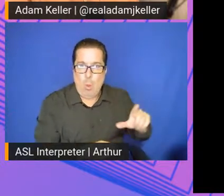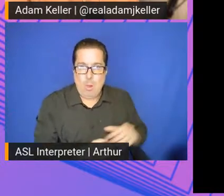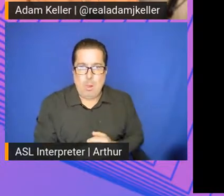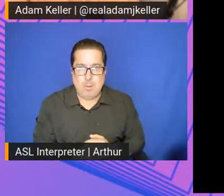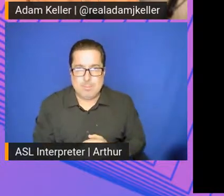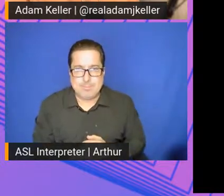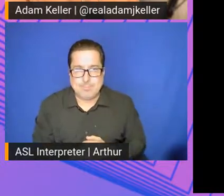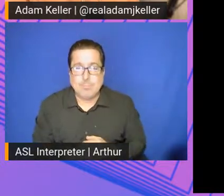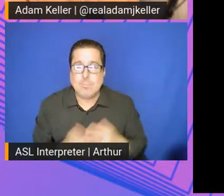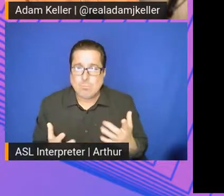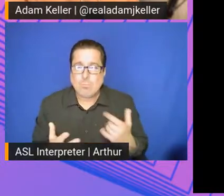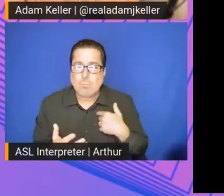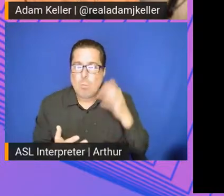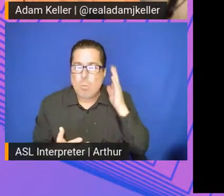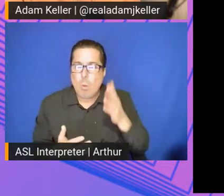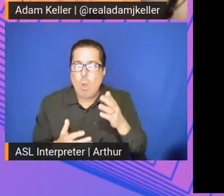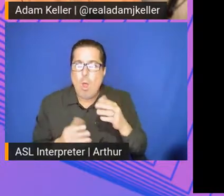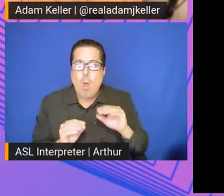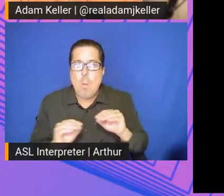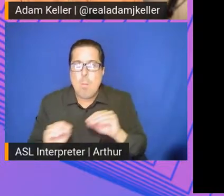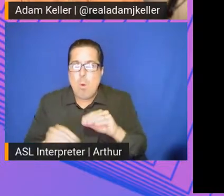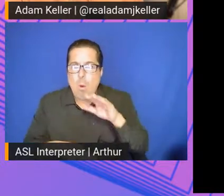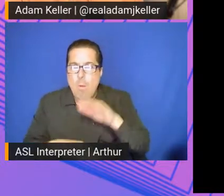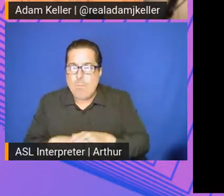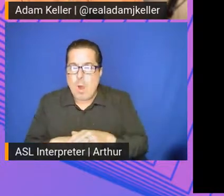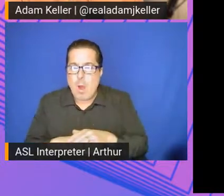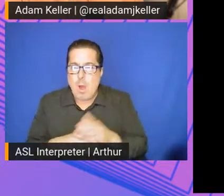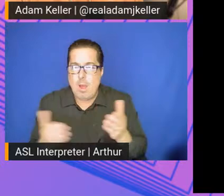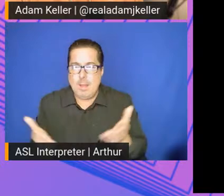So I'm going to just move on here.